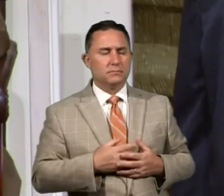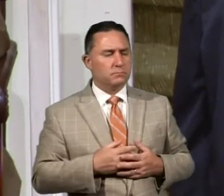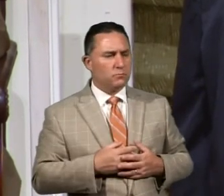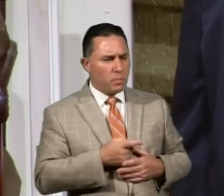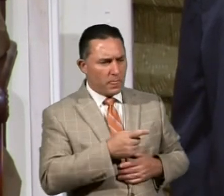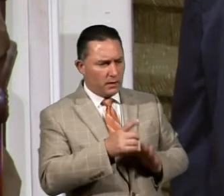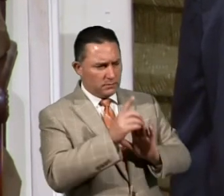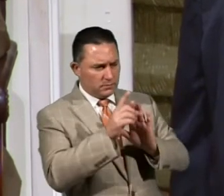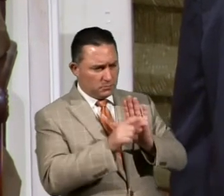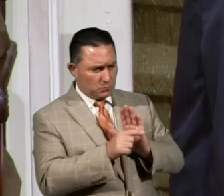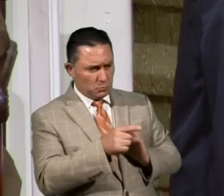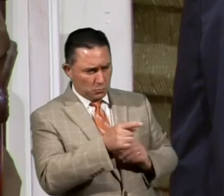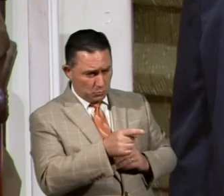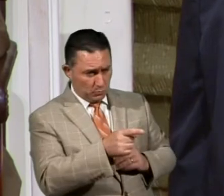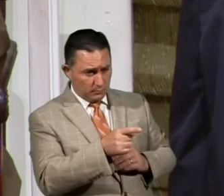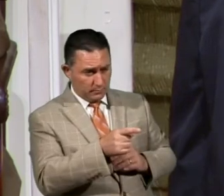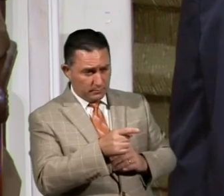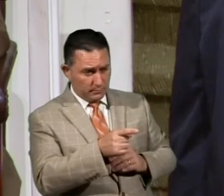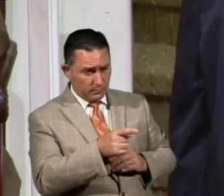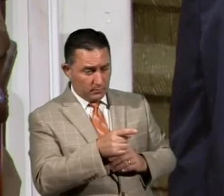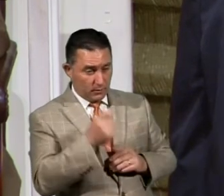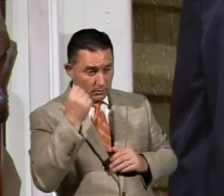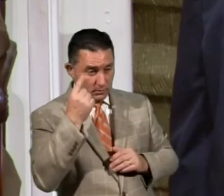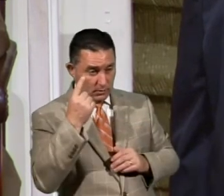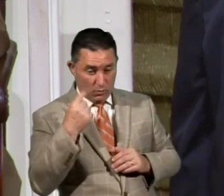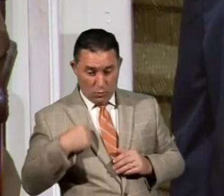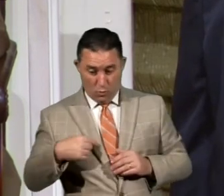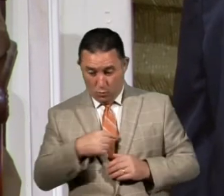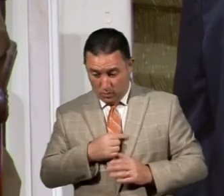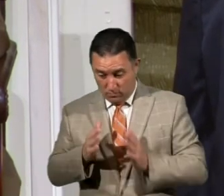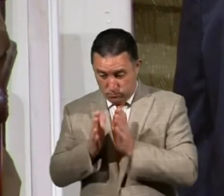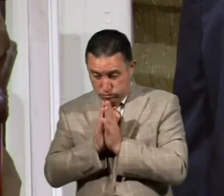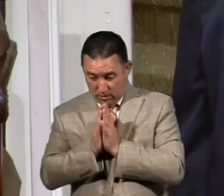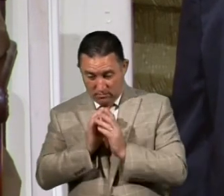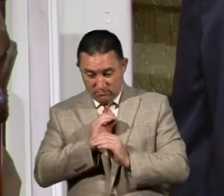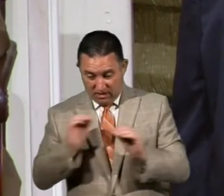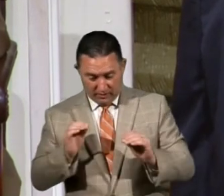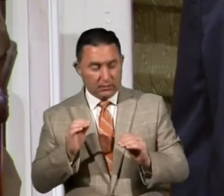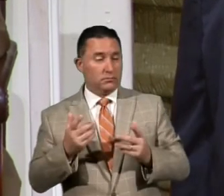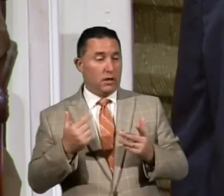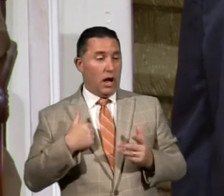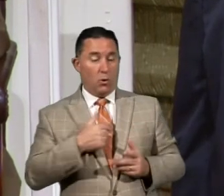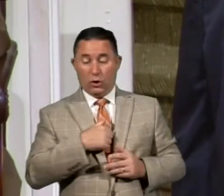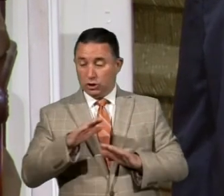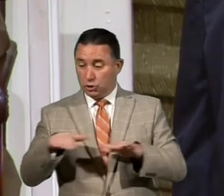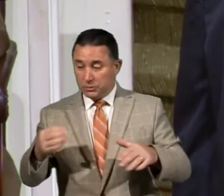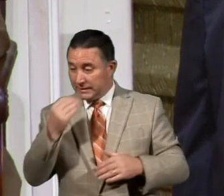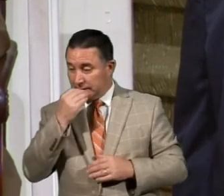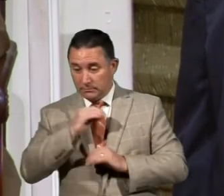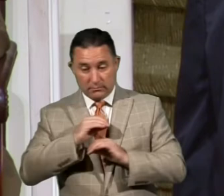She said, Brother Gibbs, you understand if we don't pray, our kids don't eat.